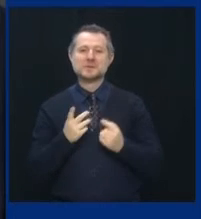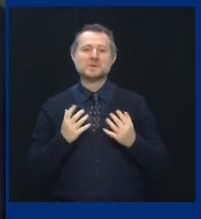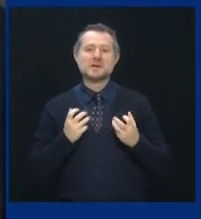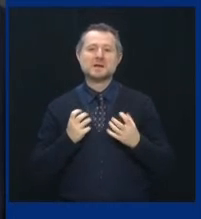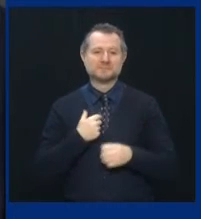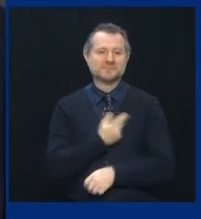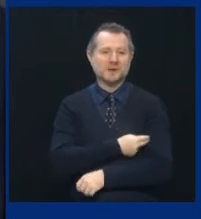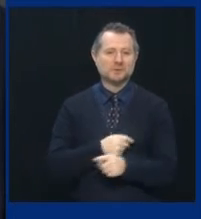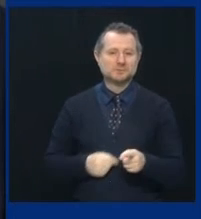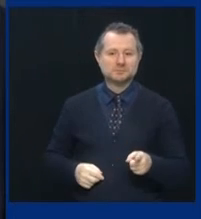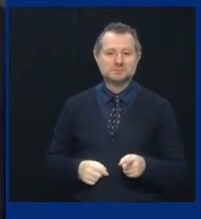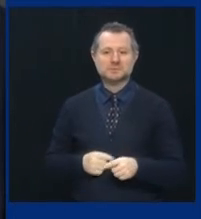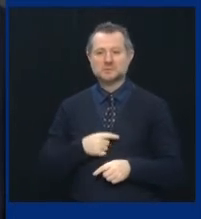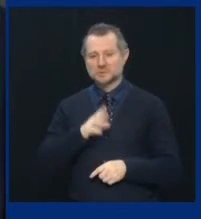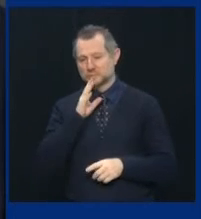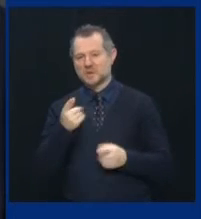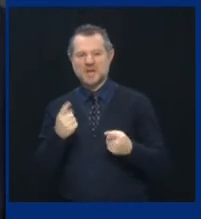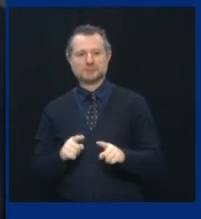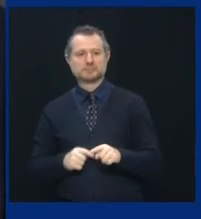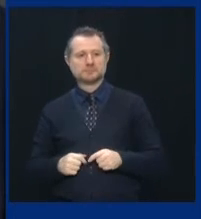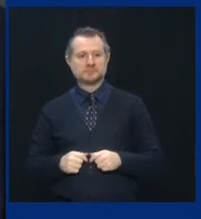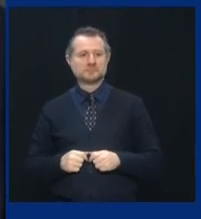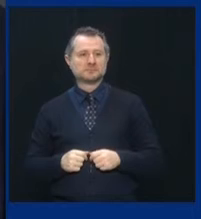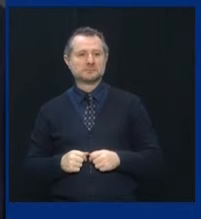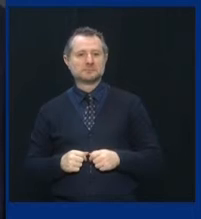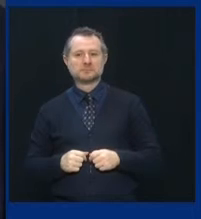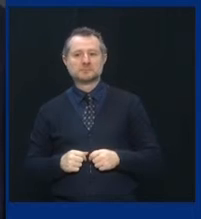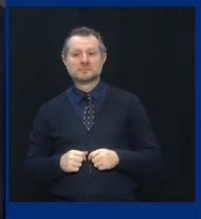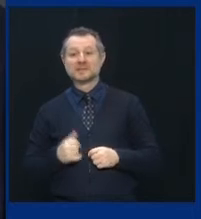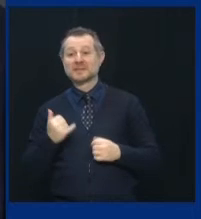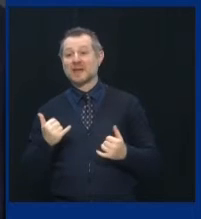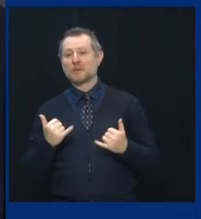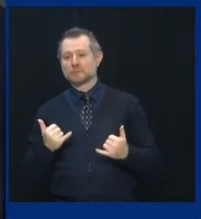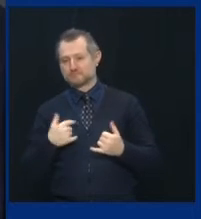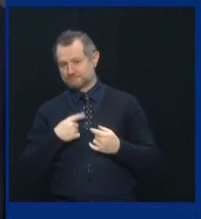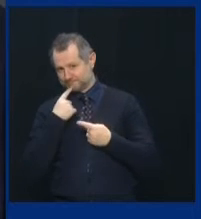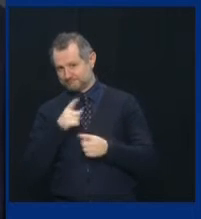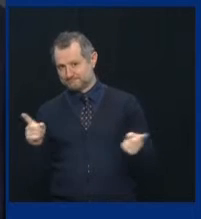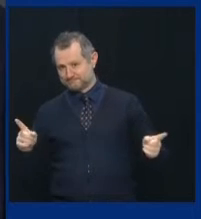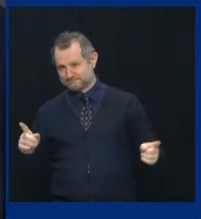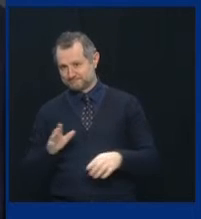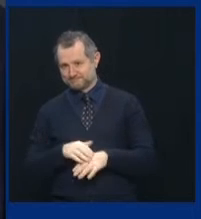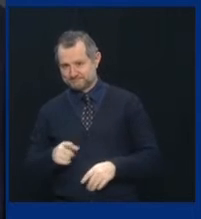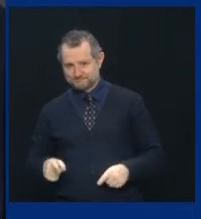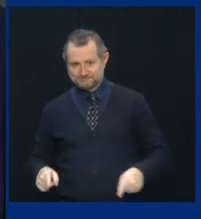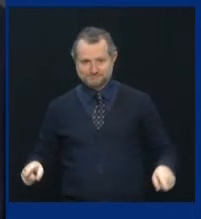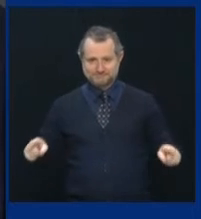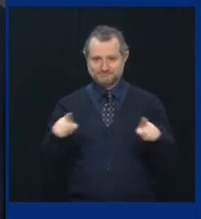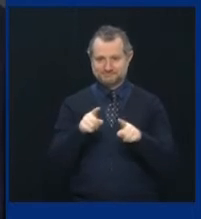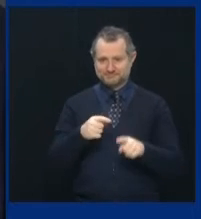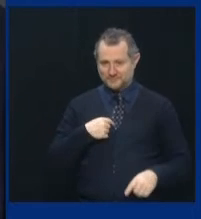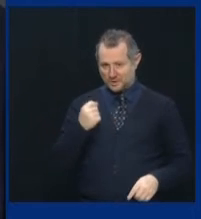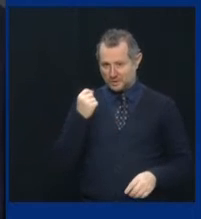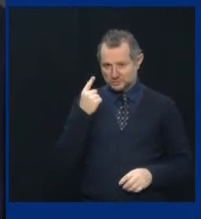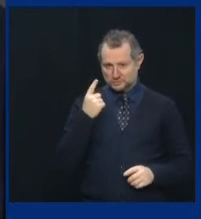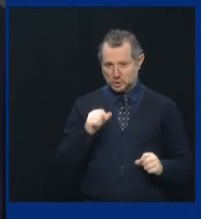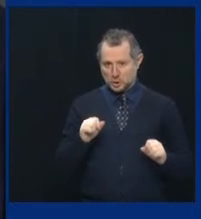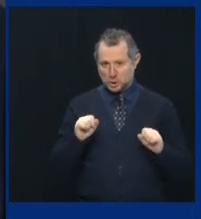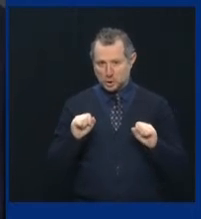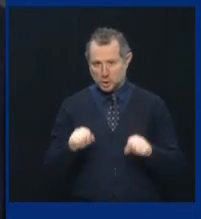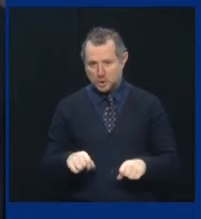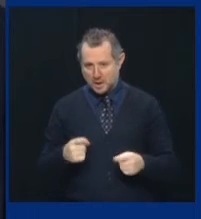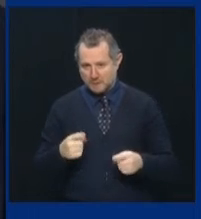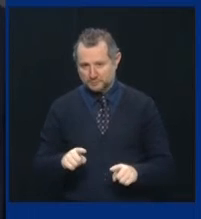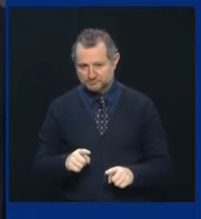see fraud. And before it even starts, I want to say to people, I understand the possibility of this. And